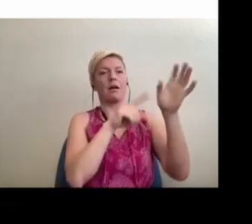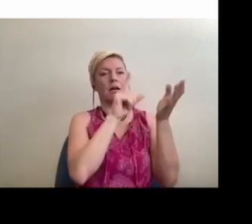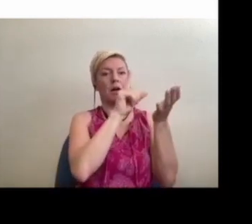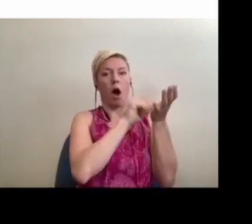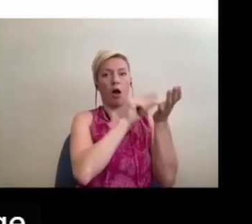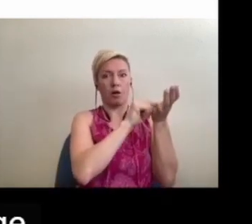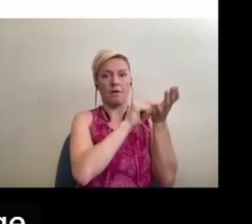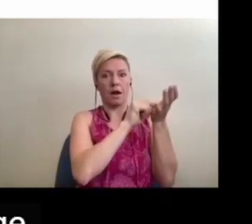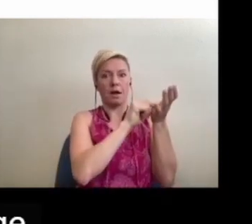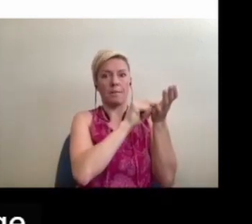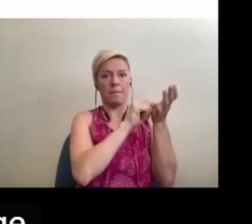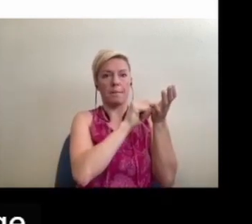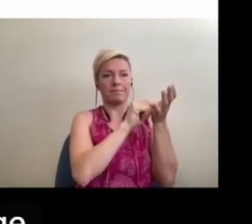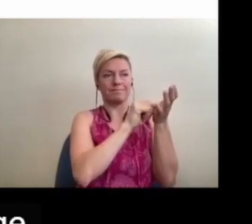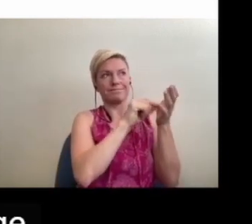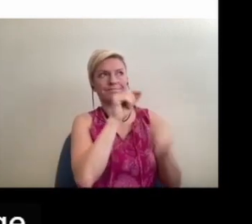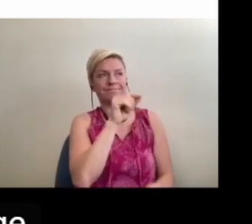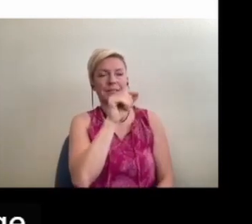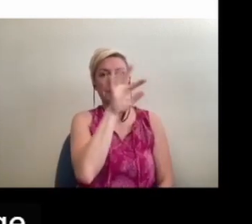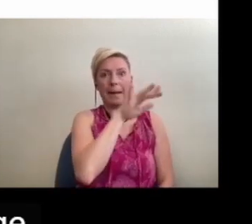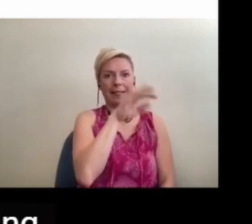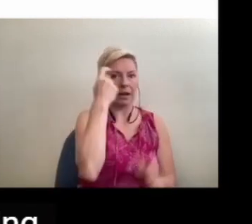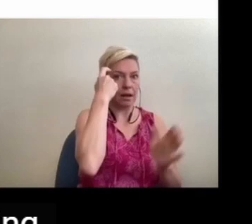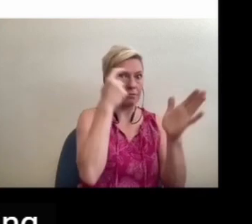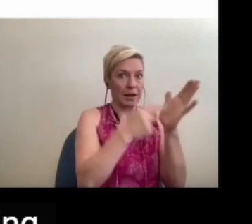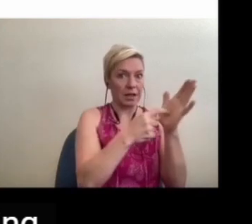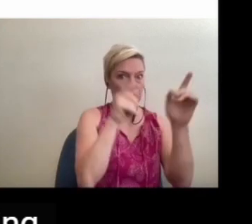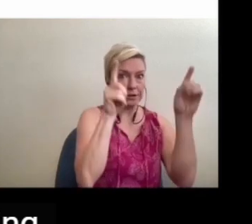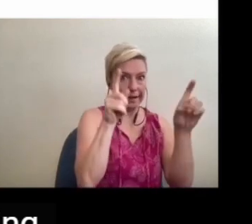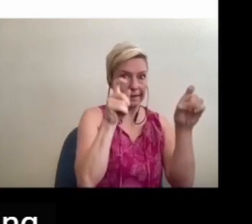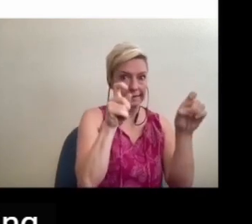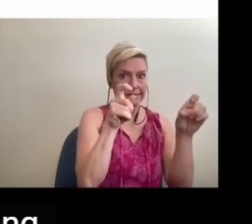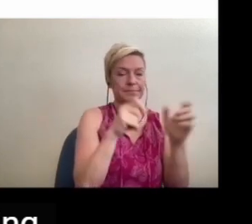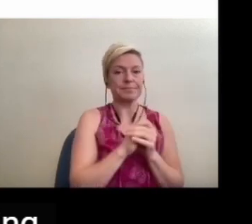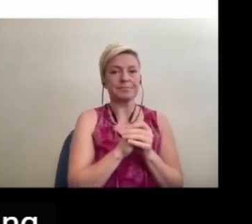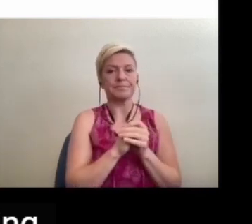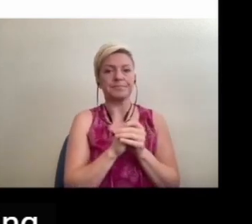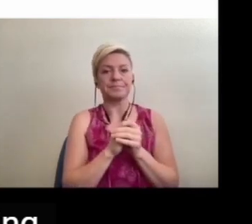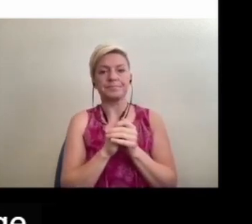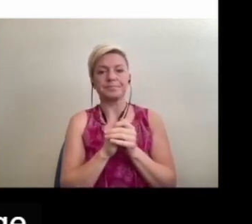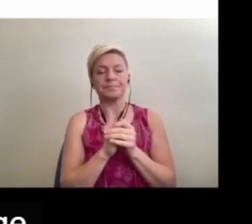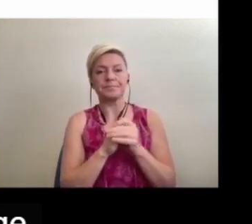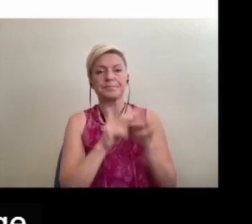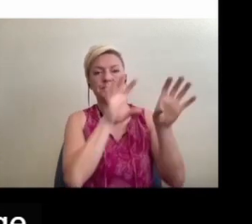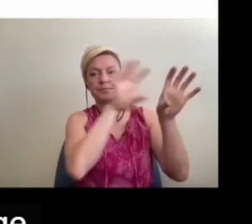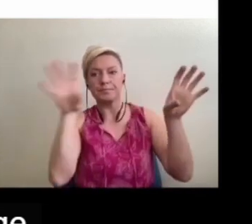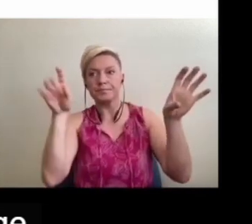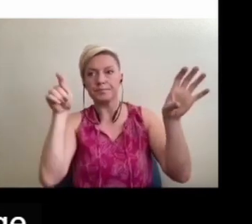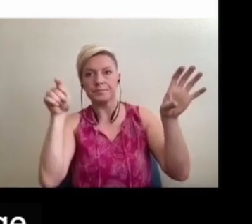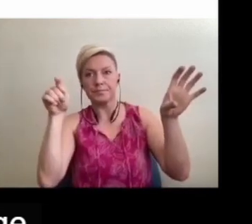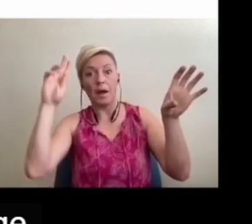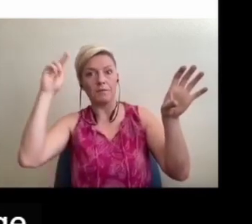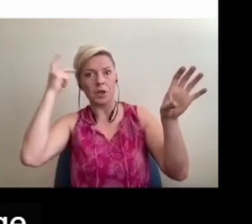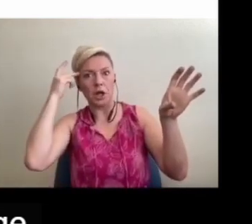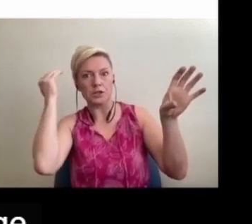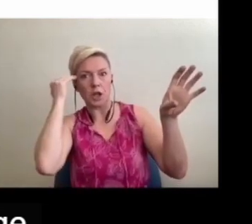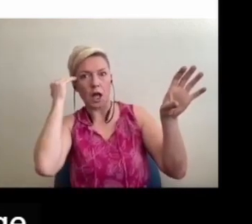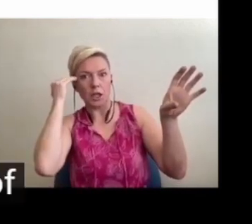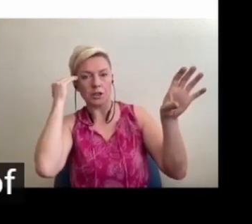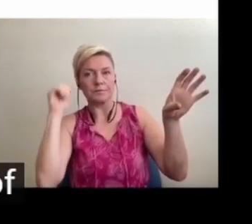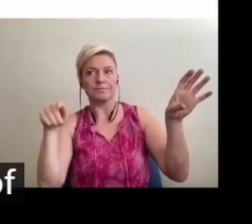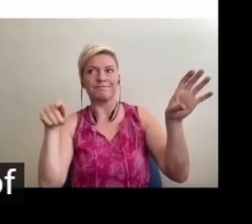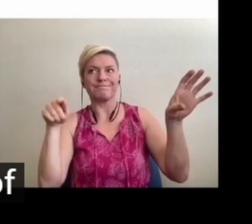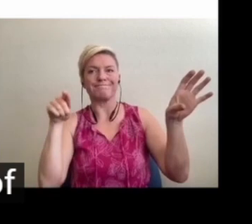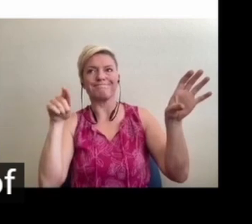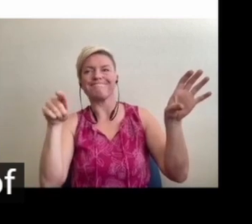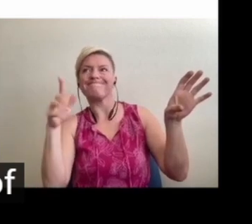measures. To assess orthographic knowledge, we used a test of receptive spelling. To assess phonological knowledge, we